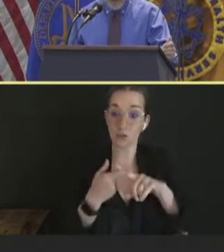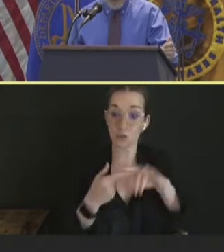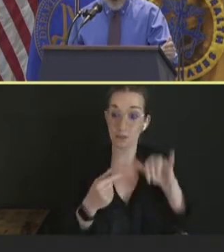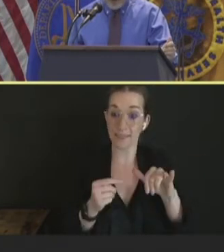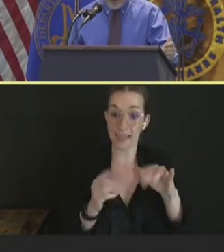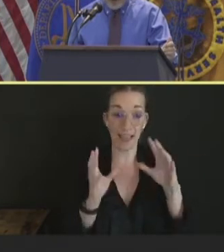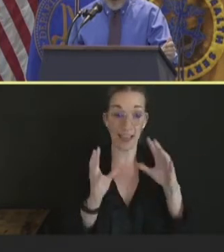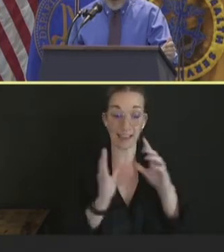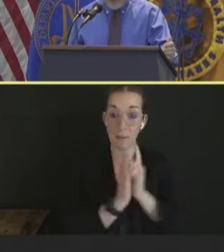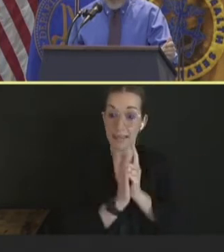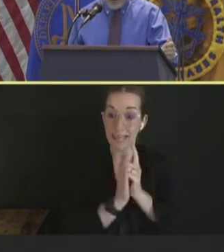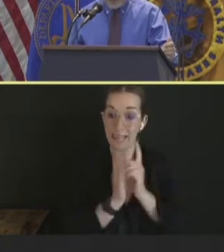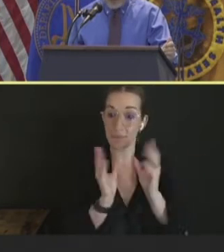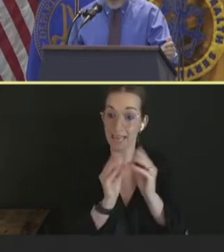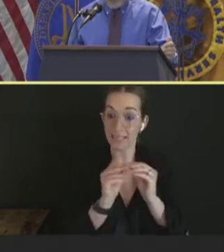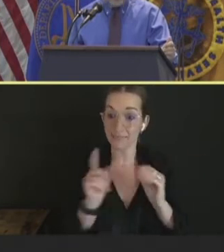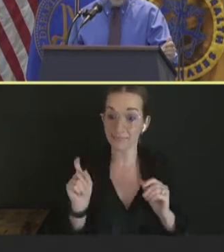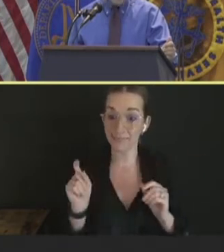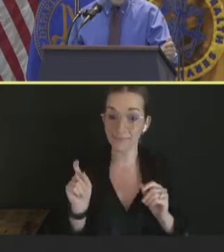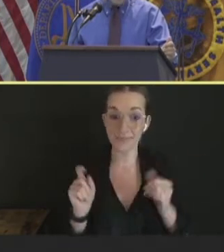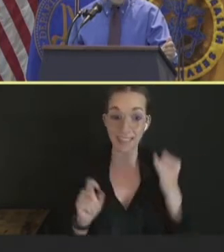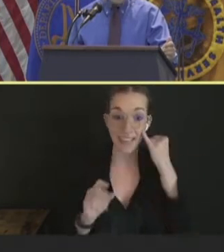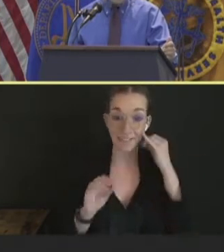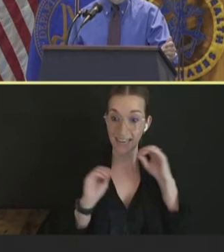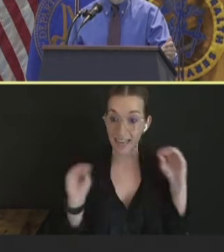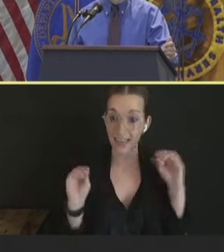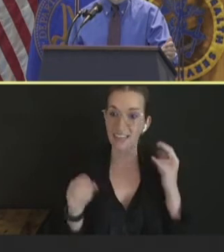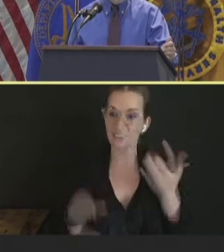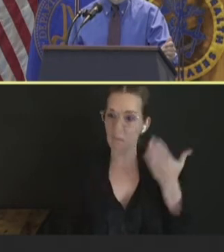If none, could I have a motion to approve?